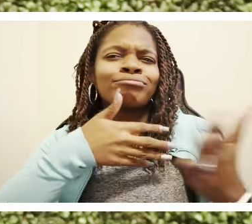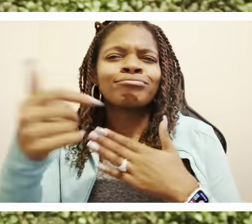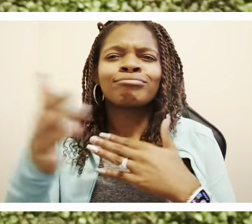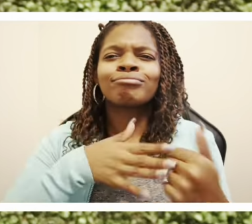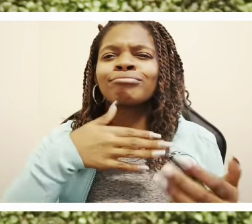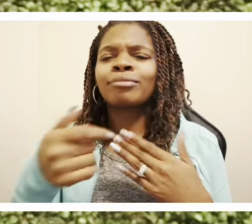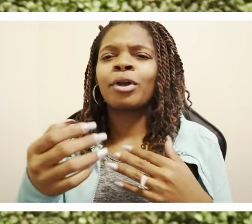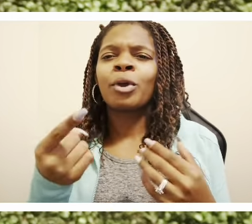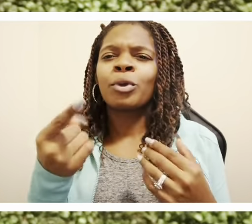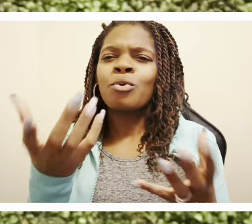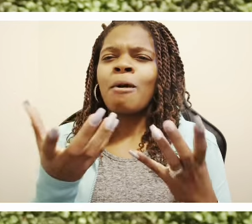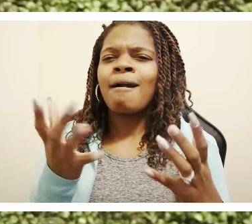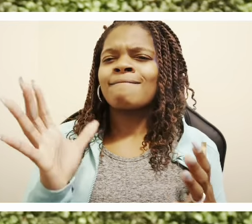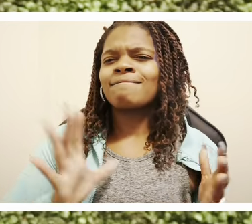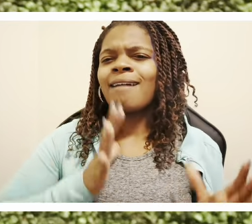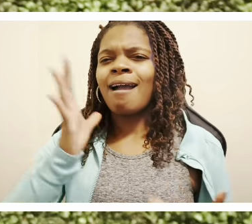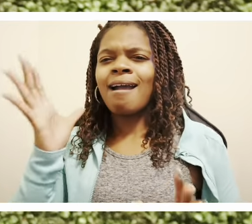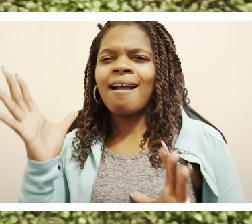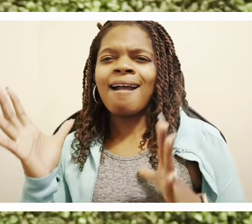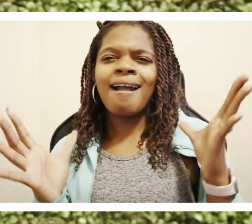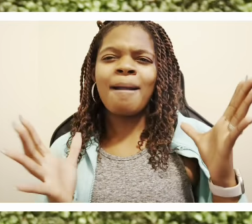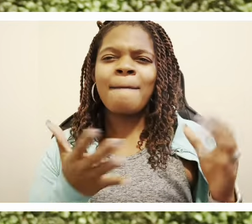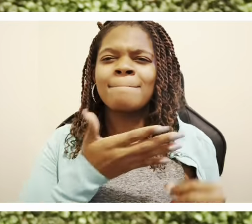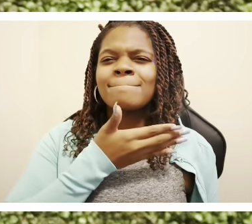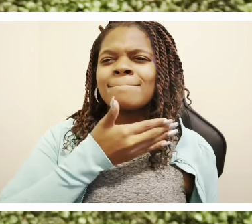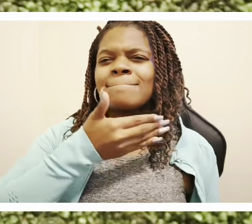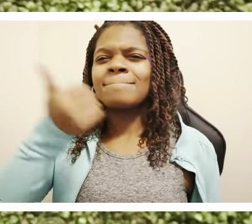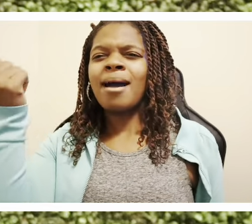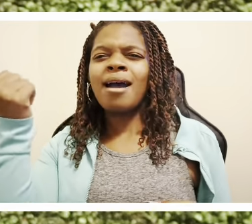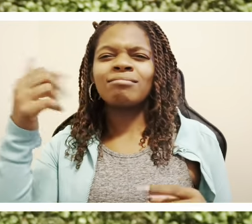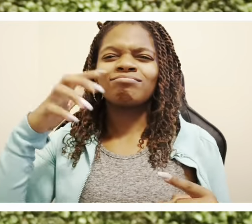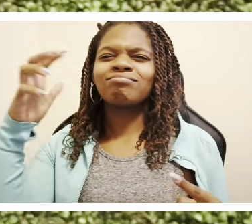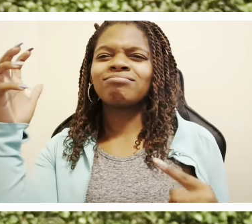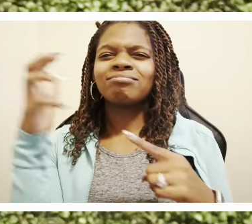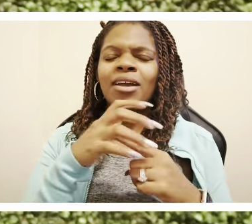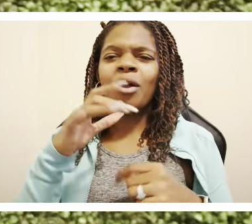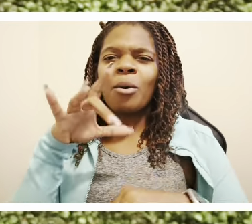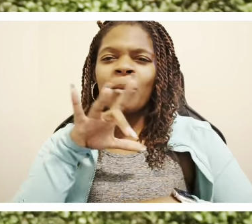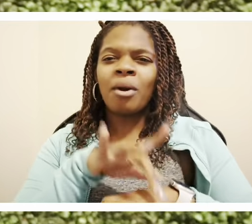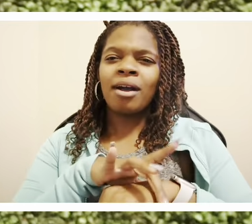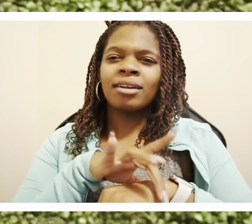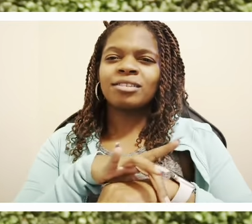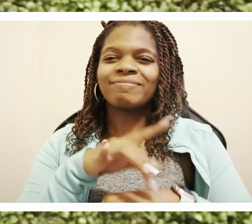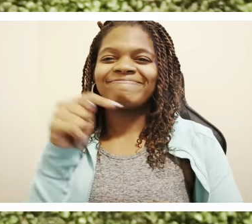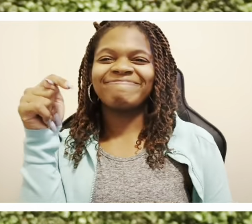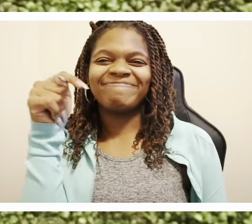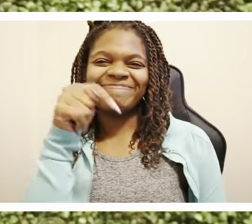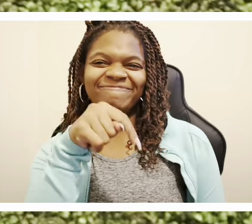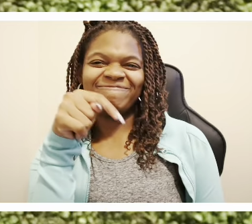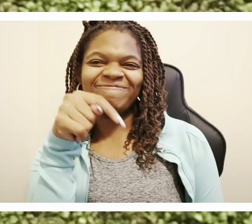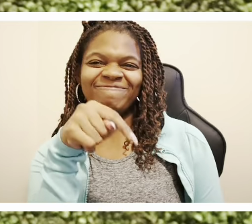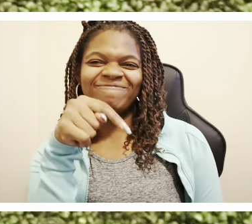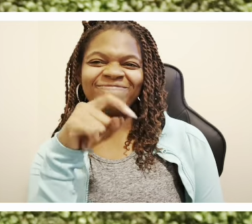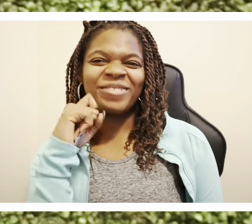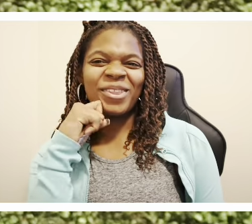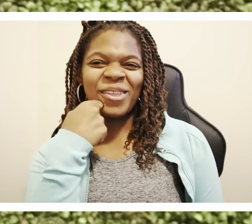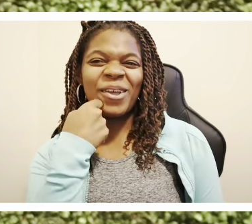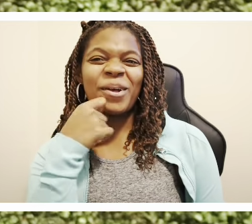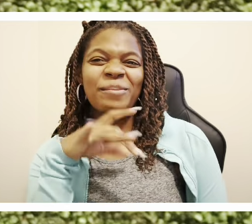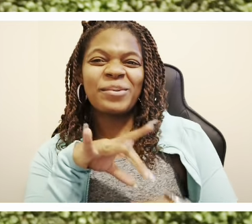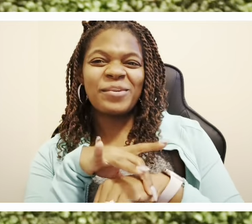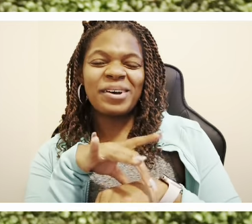you want all the bells and whistles besides the fitness that the Apple Watch will give you, my go-to